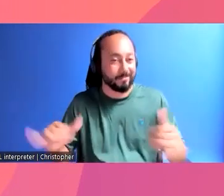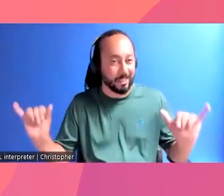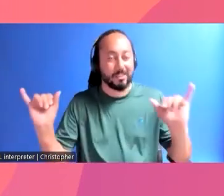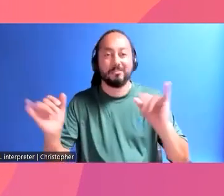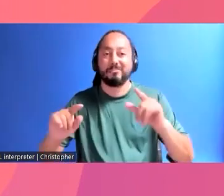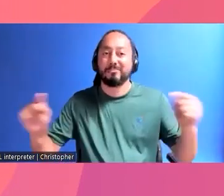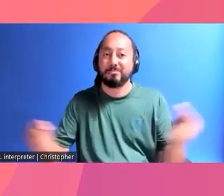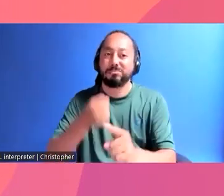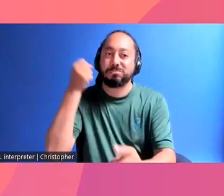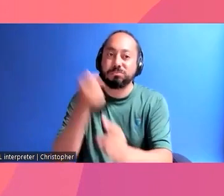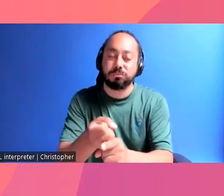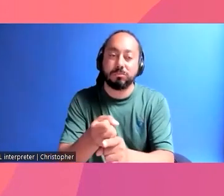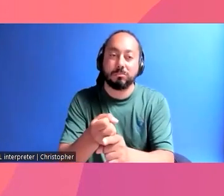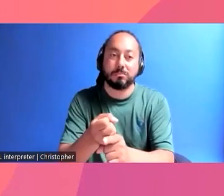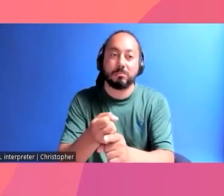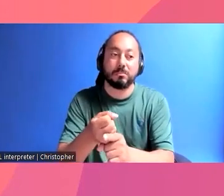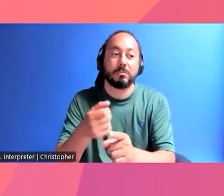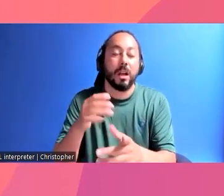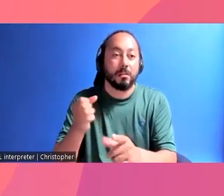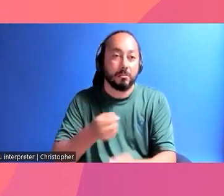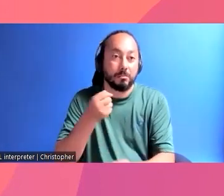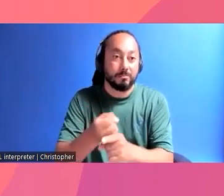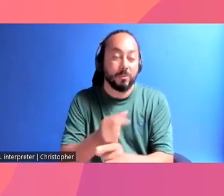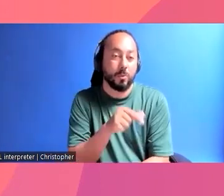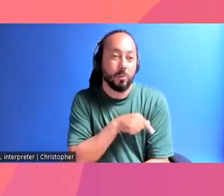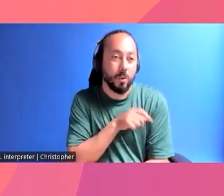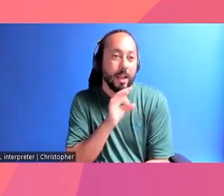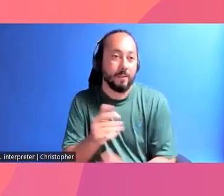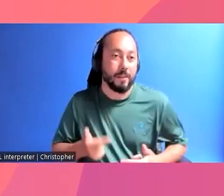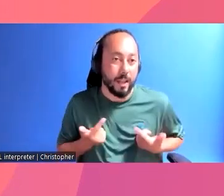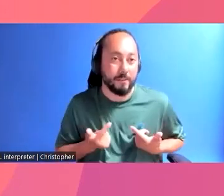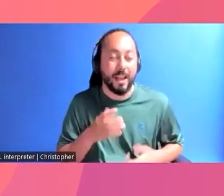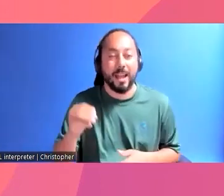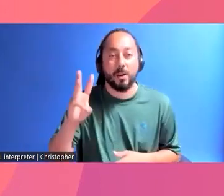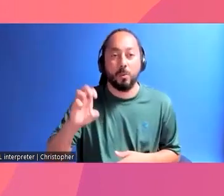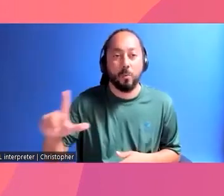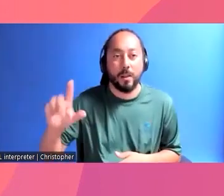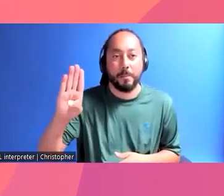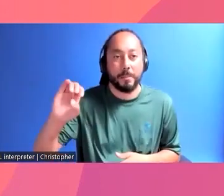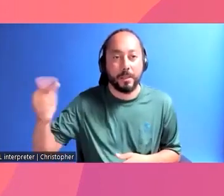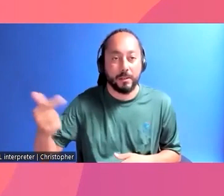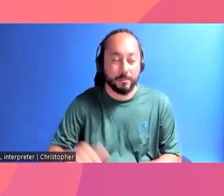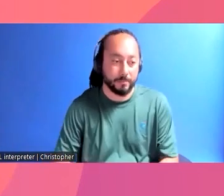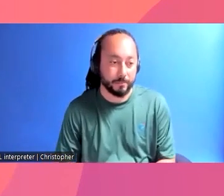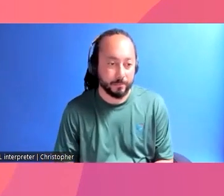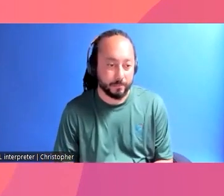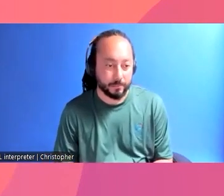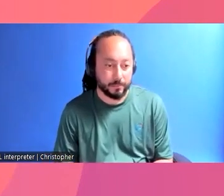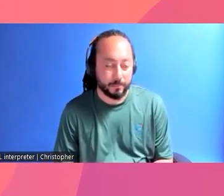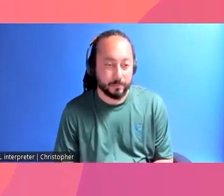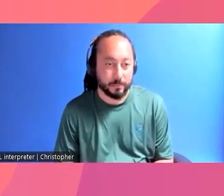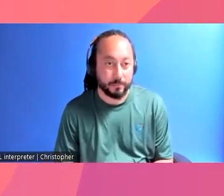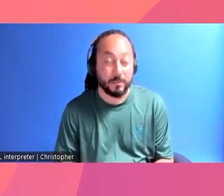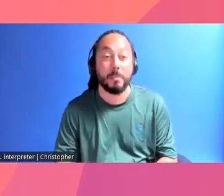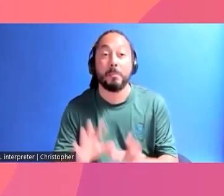are detrimental to quality of life and well-being. But statistical data can be used